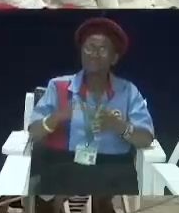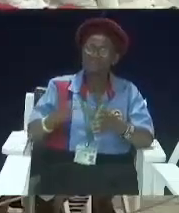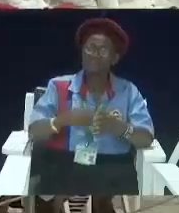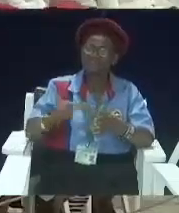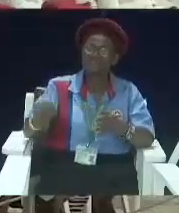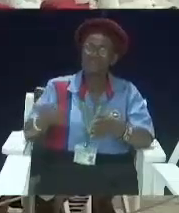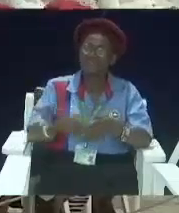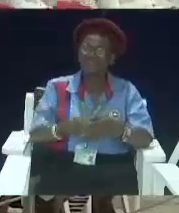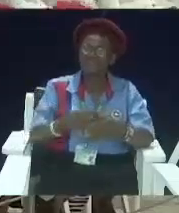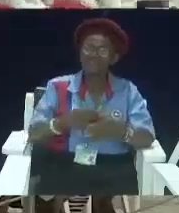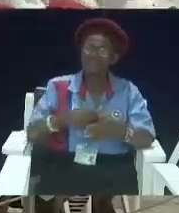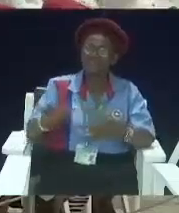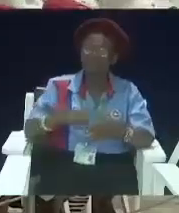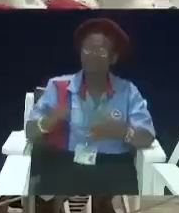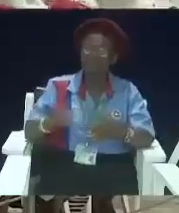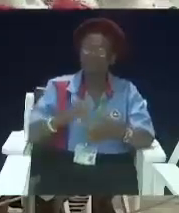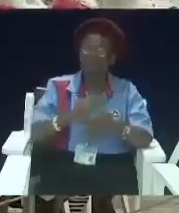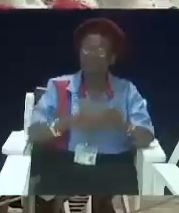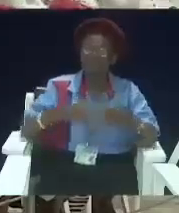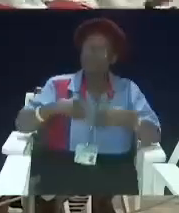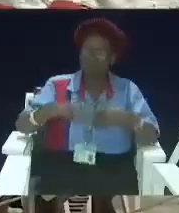Somebody will sing a new song here tonight.